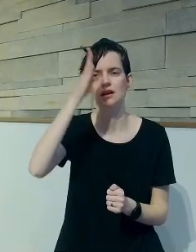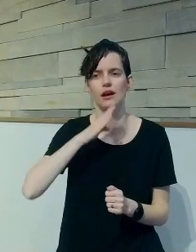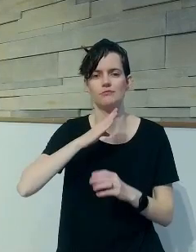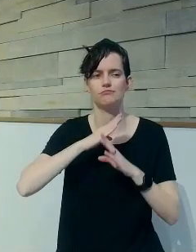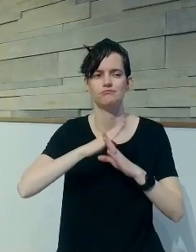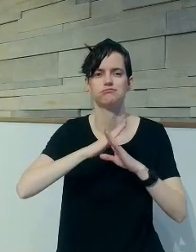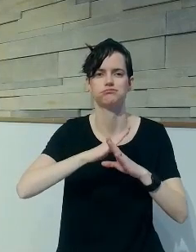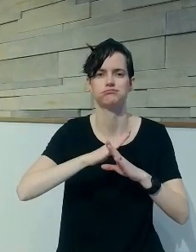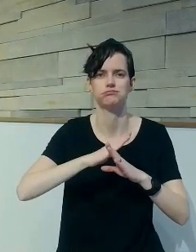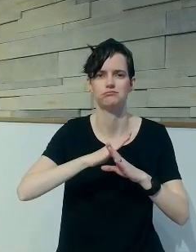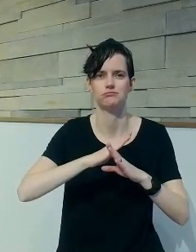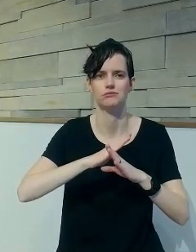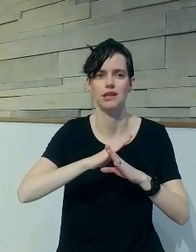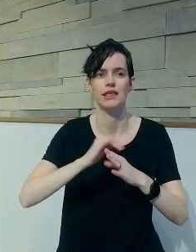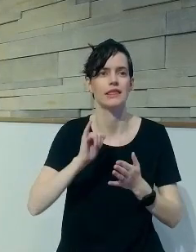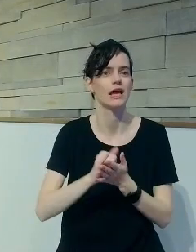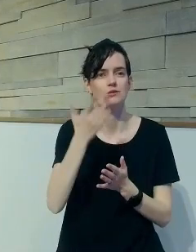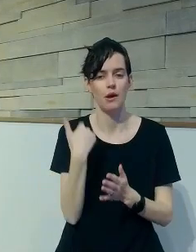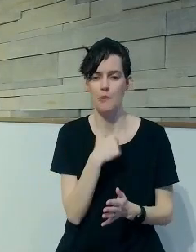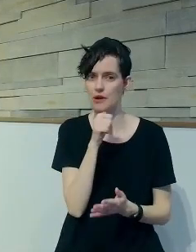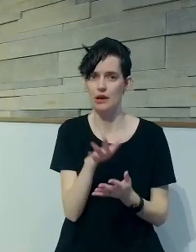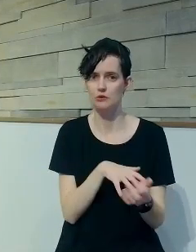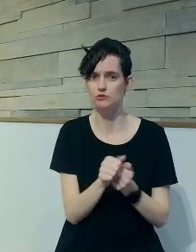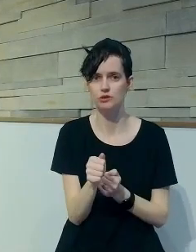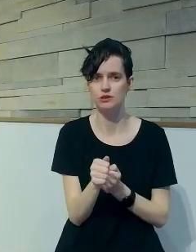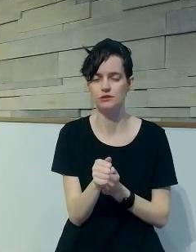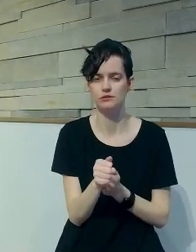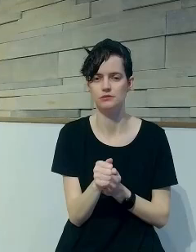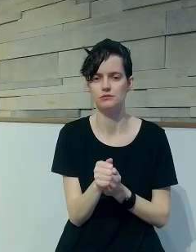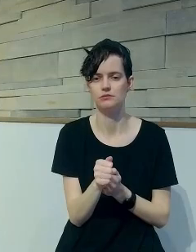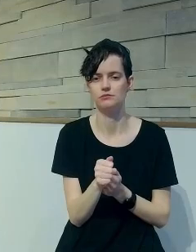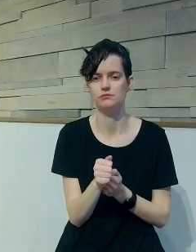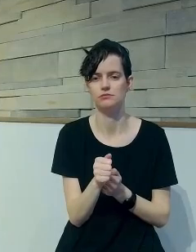him. And that's why we're not destroyed absolutely.